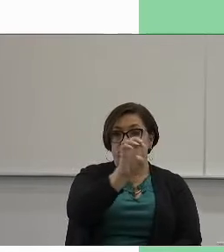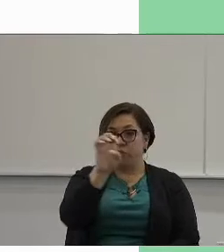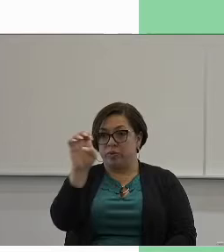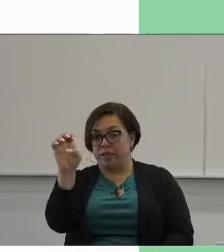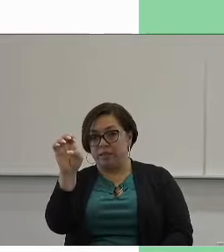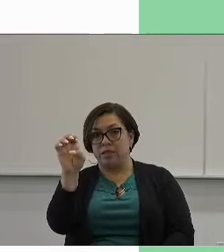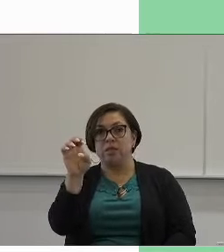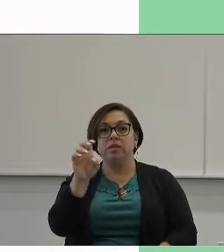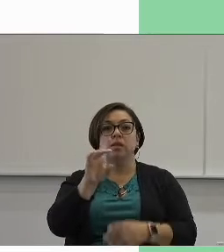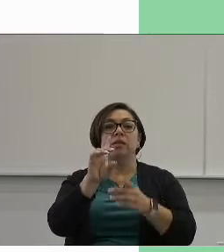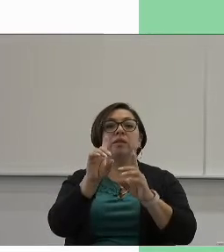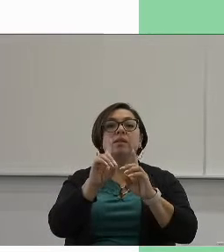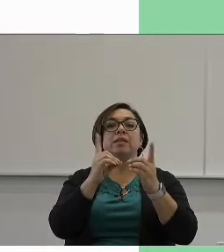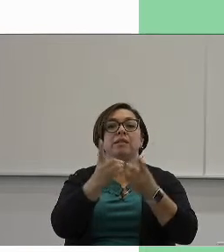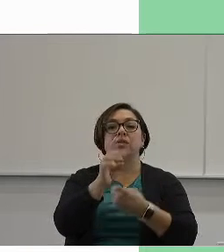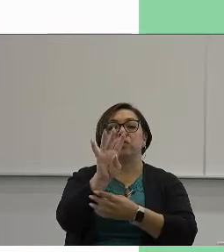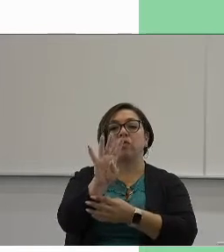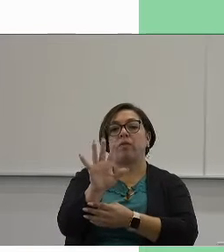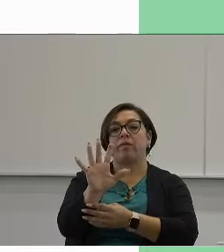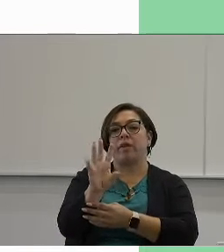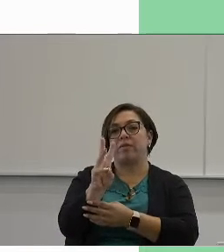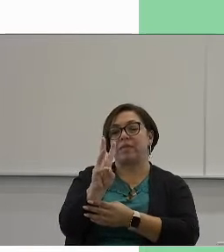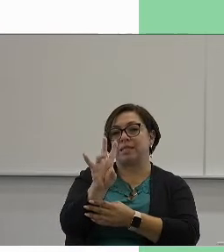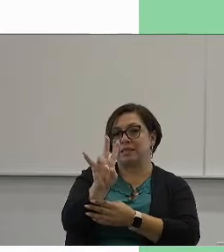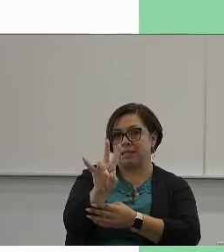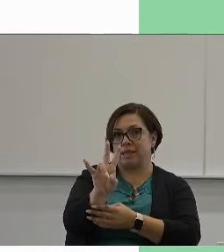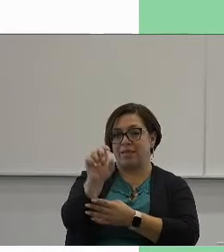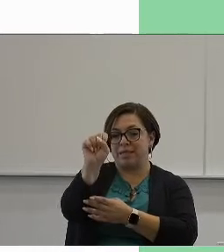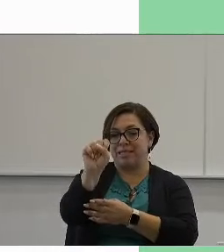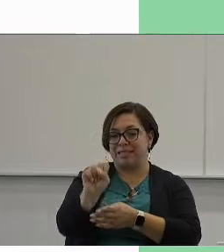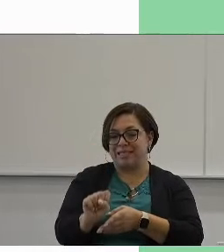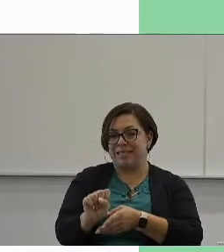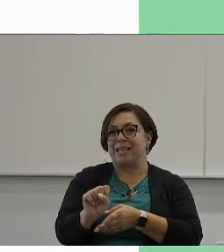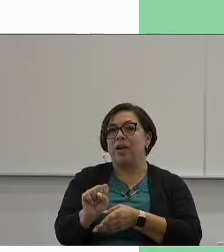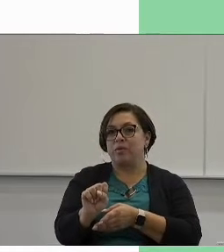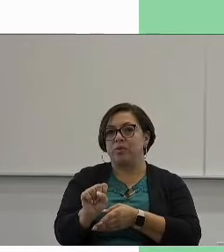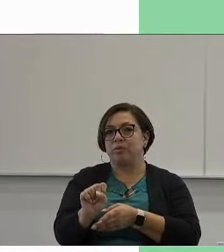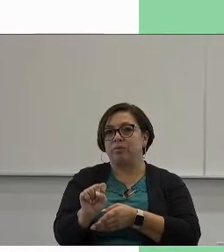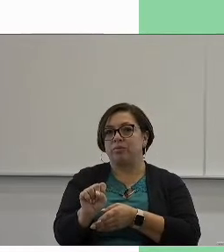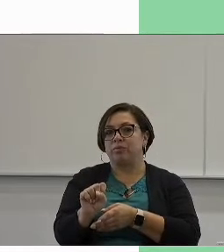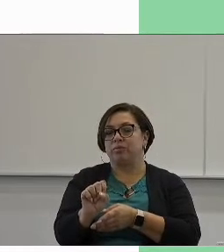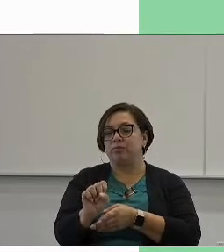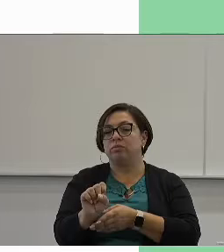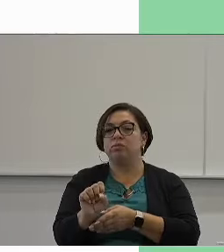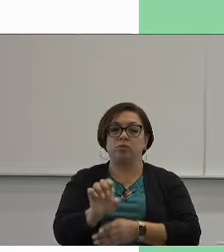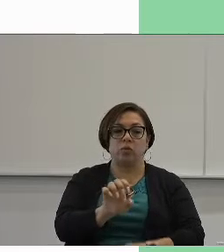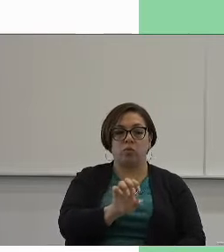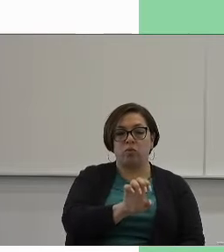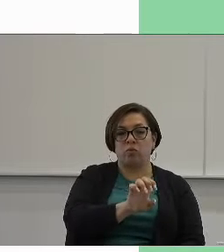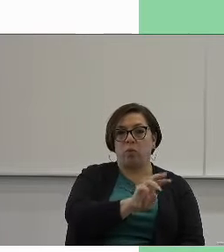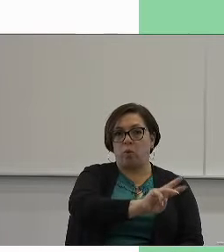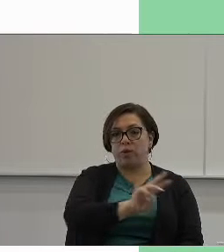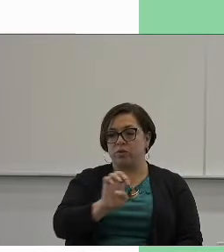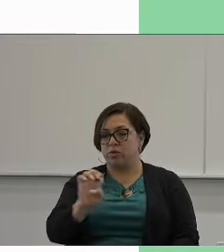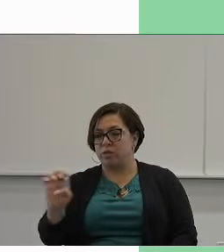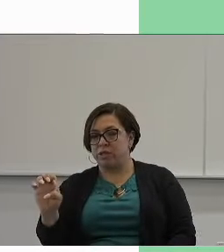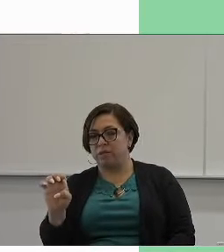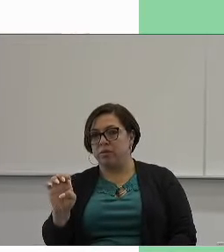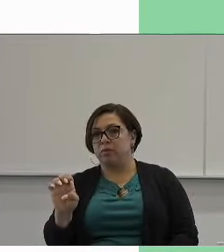4, 5, 6, and 7 make up the south end of the district, again, moving west to east.